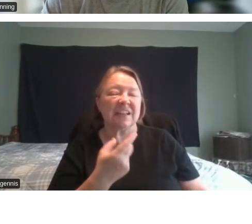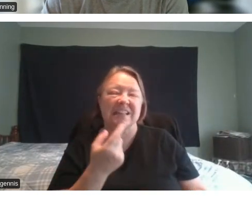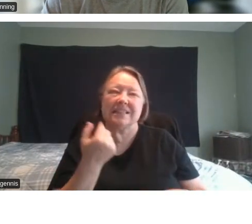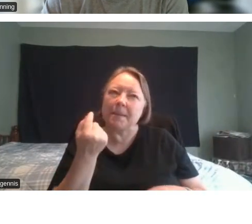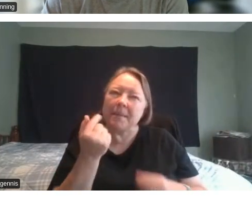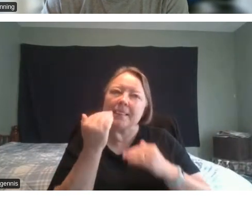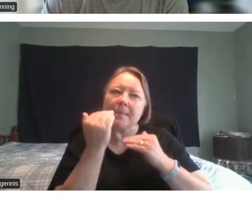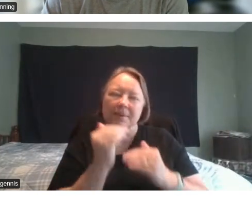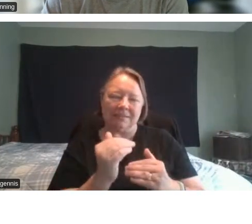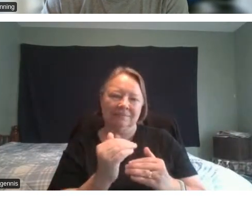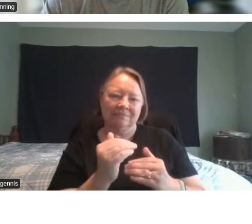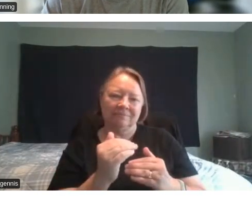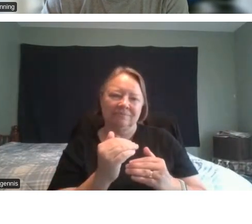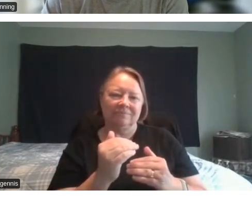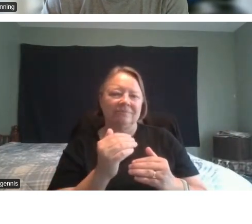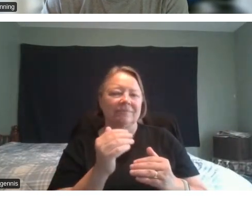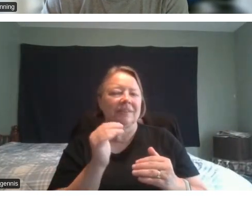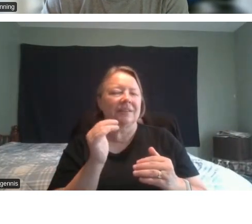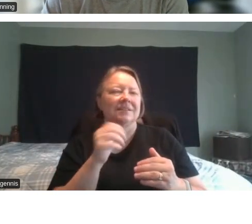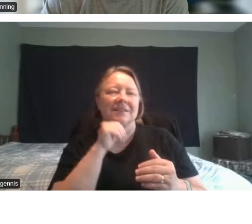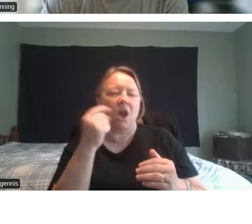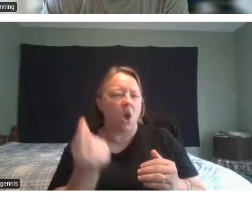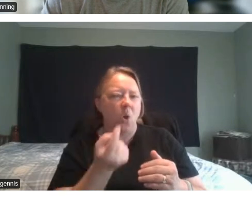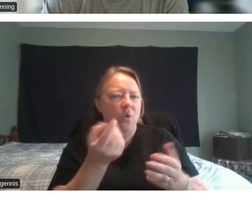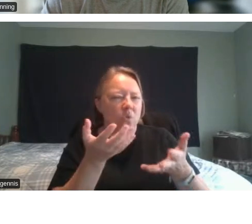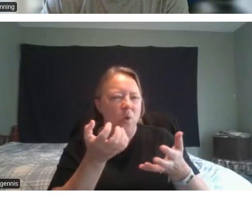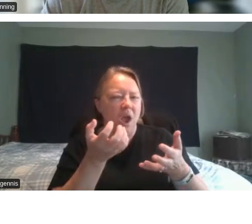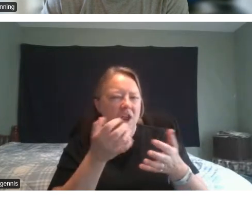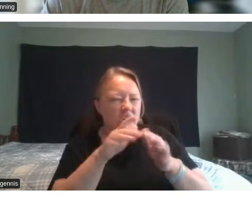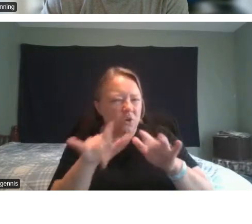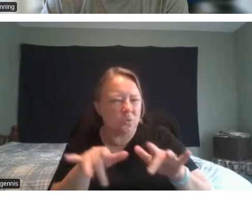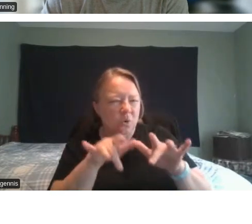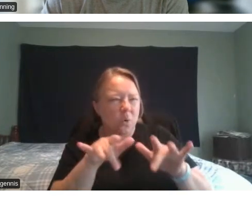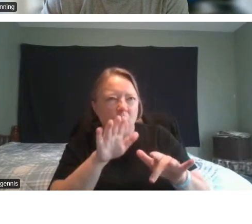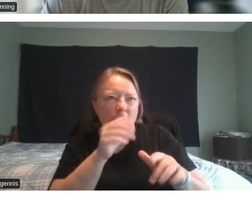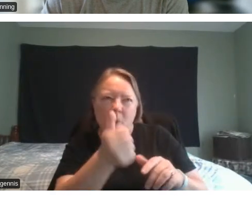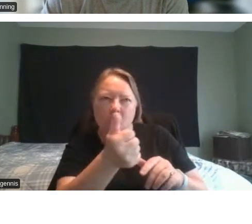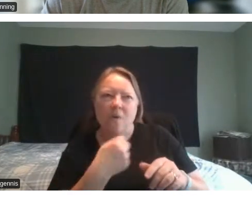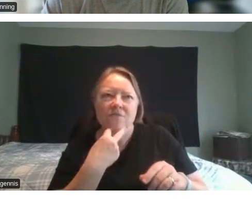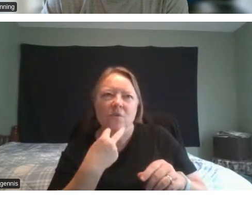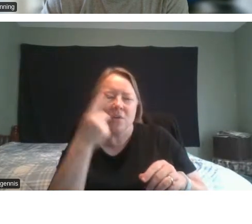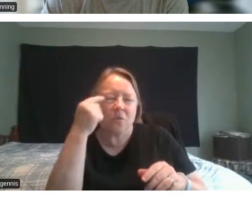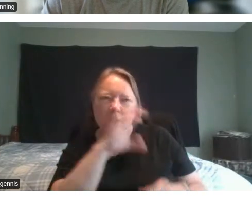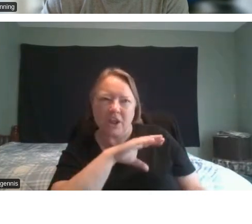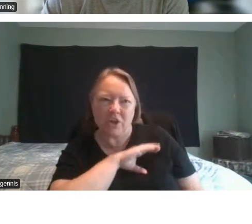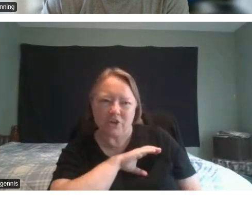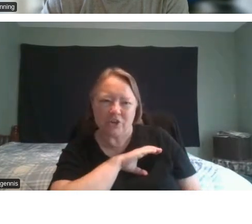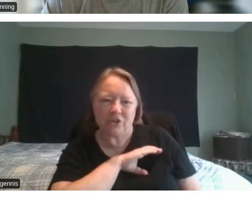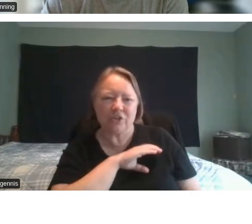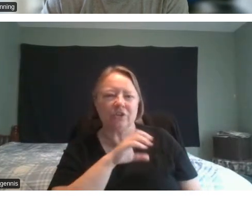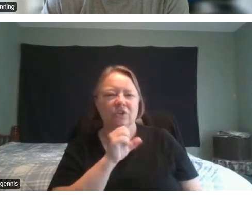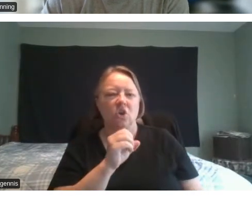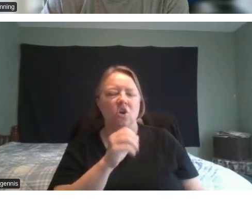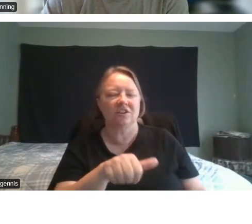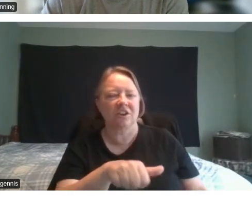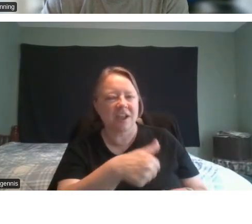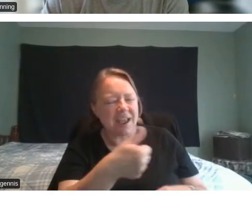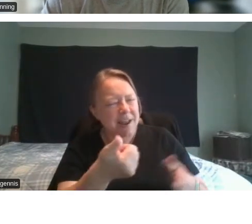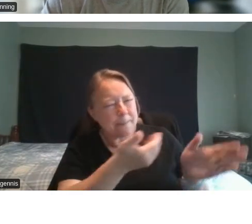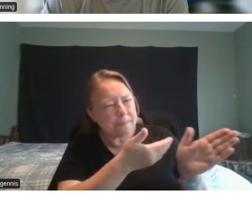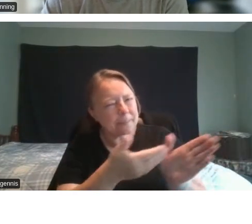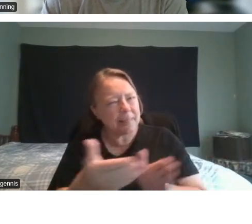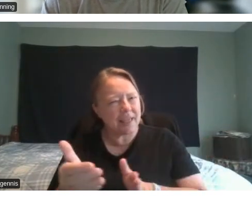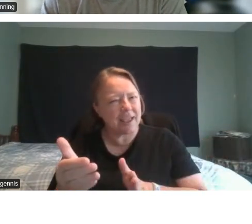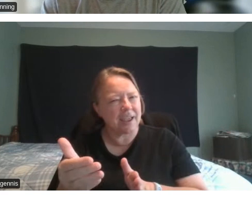limiting, and doesn't always want to record her own voice for characters. So is there any plan to